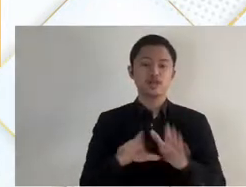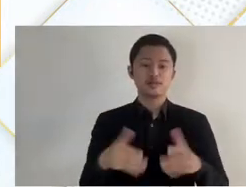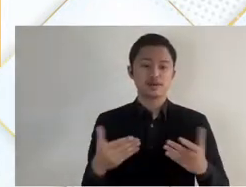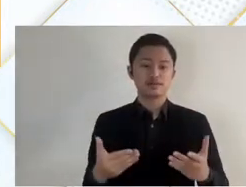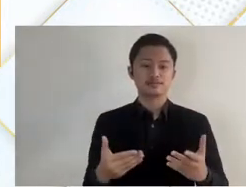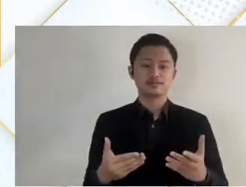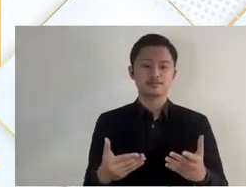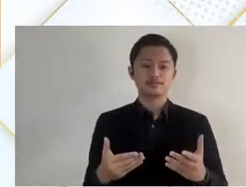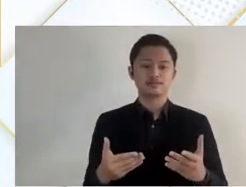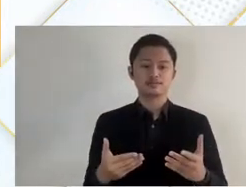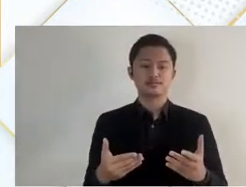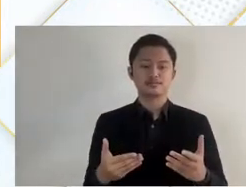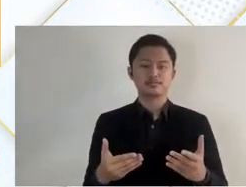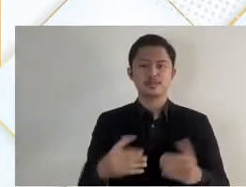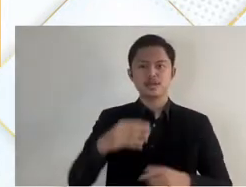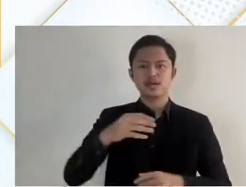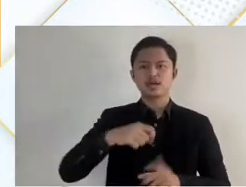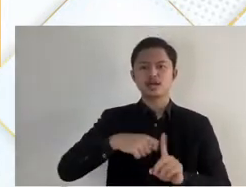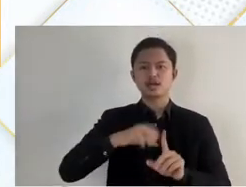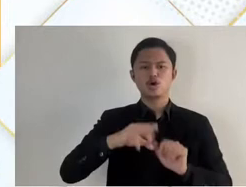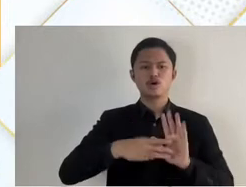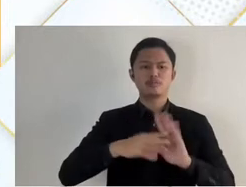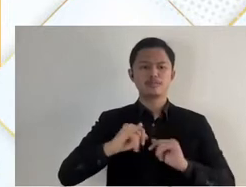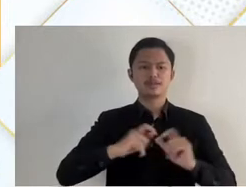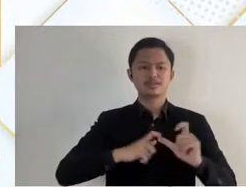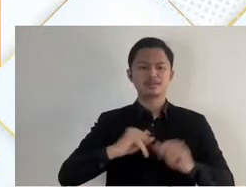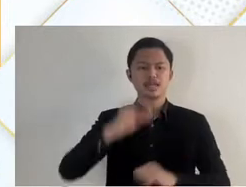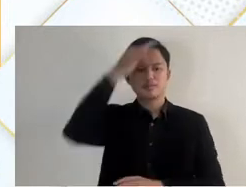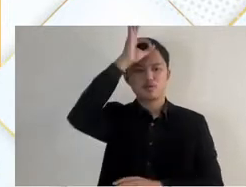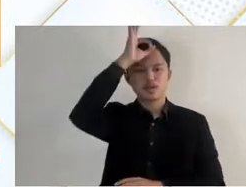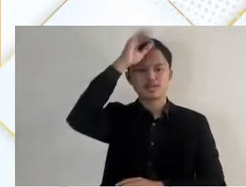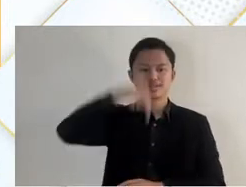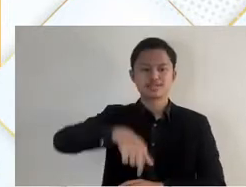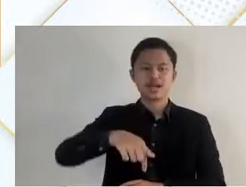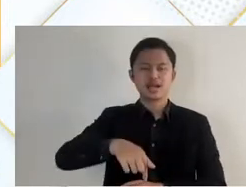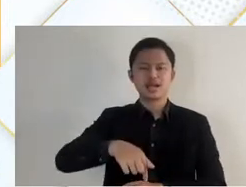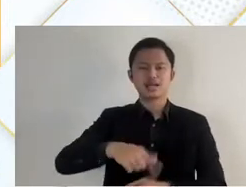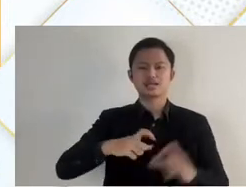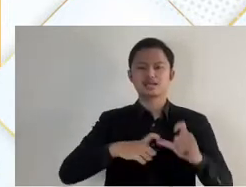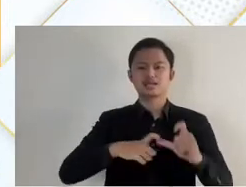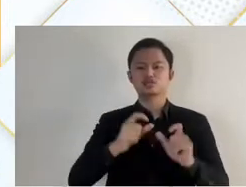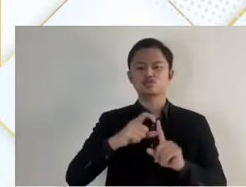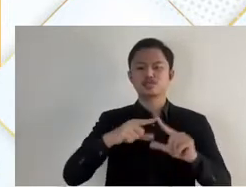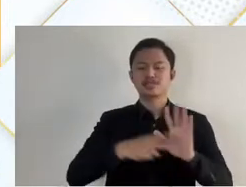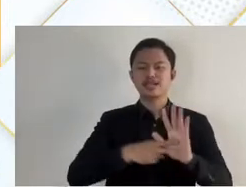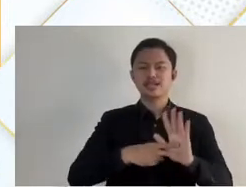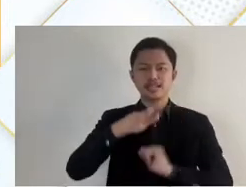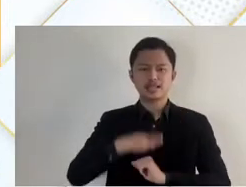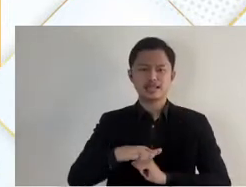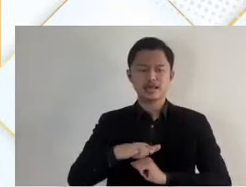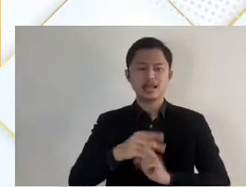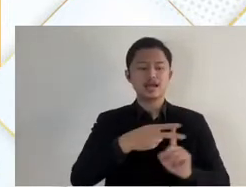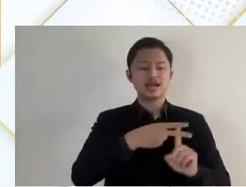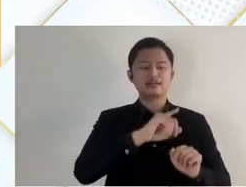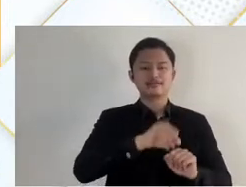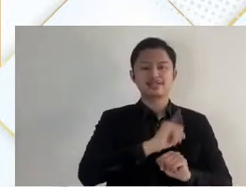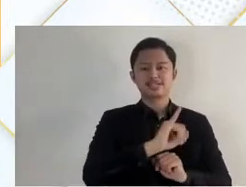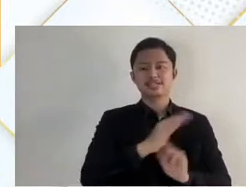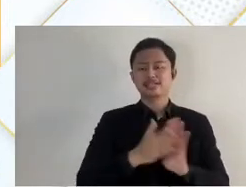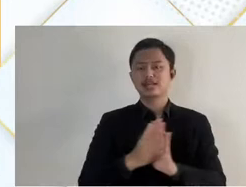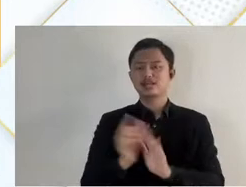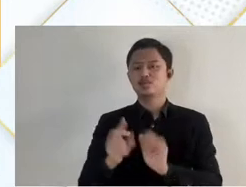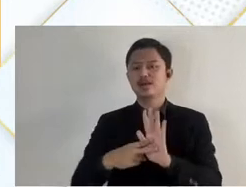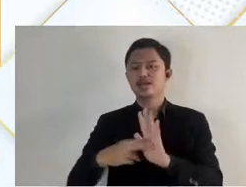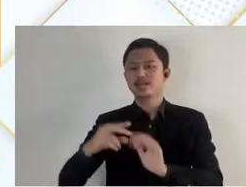the current police commissioner of the armies in South Sudan is a Fijian woman by the name of Unaisi